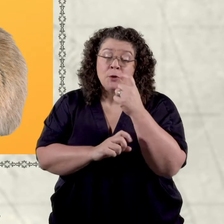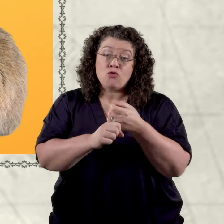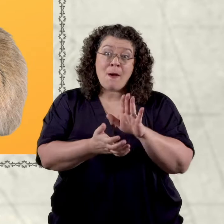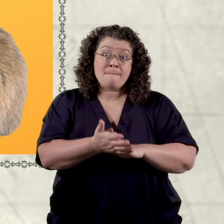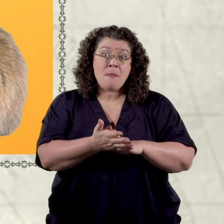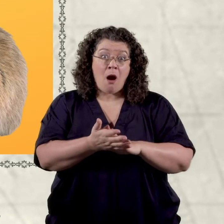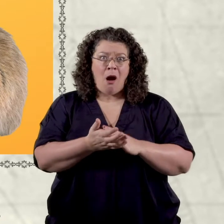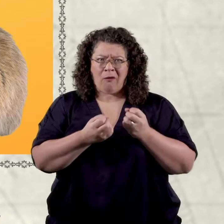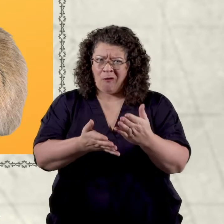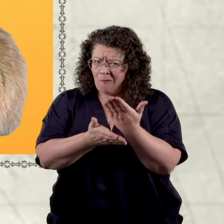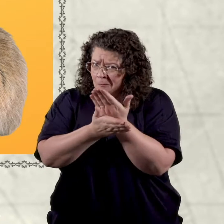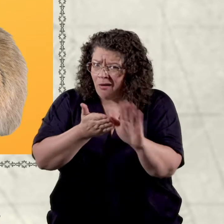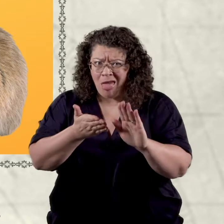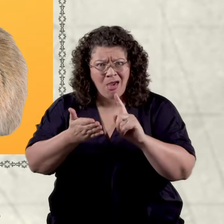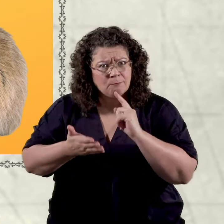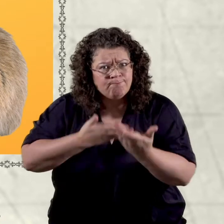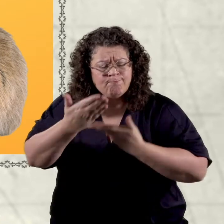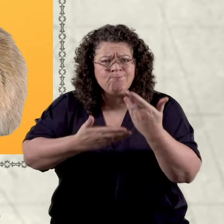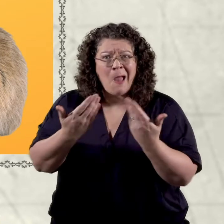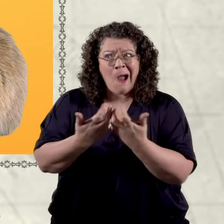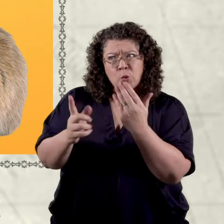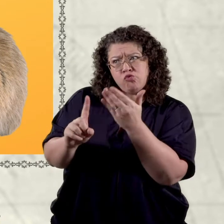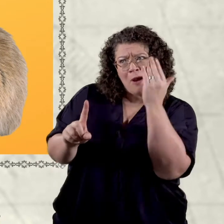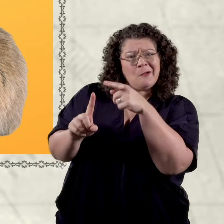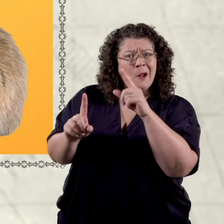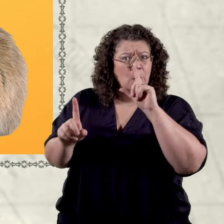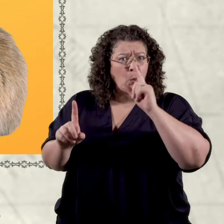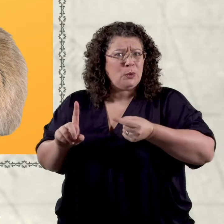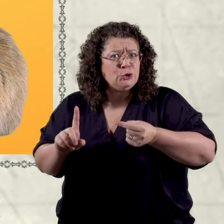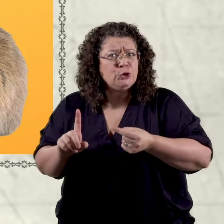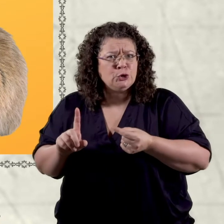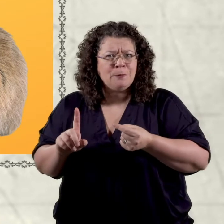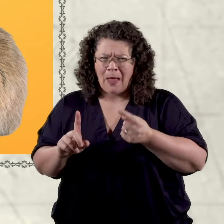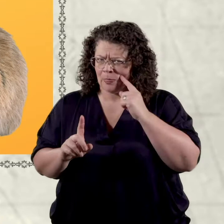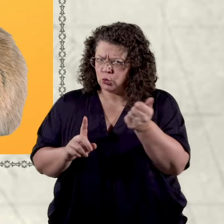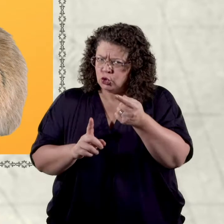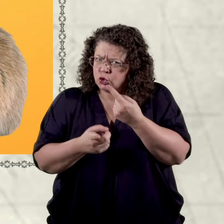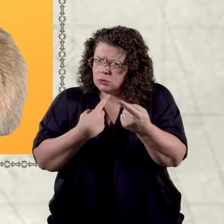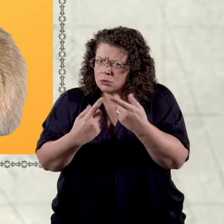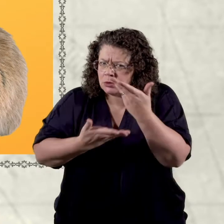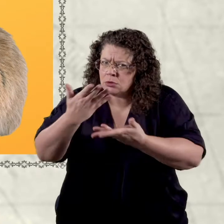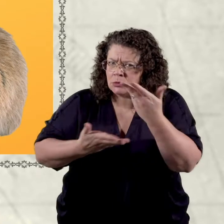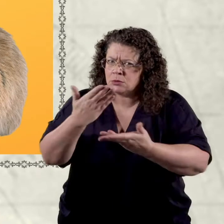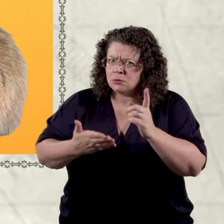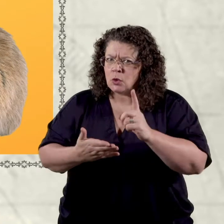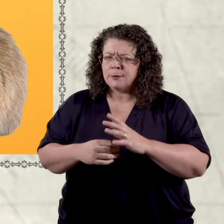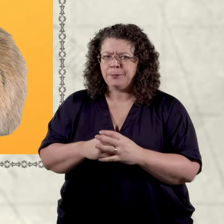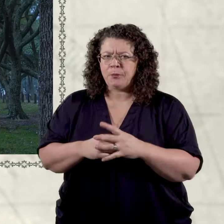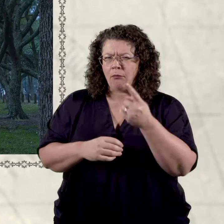his grandmother gave him clear instructions on how to recognise a witch. And I think we should go through them